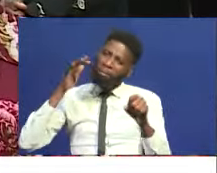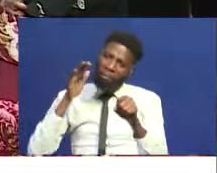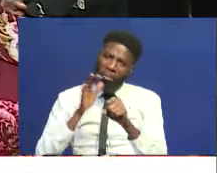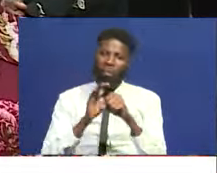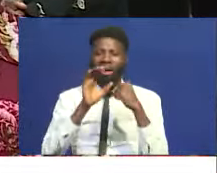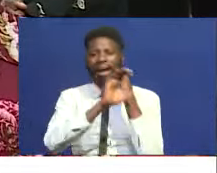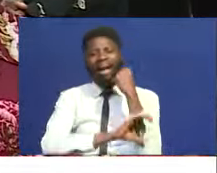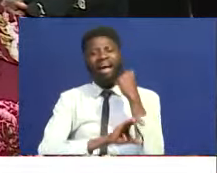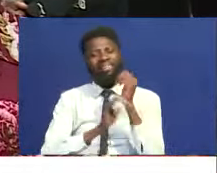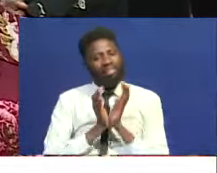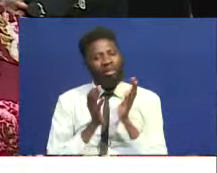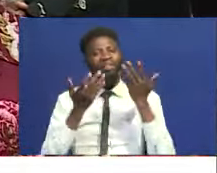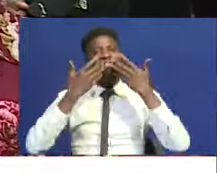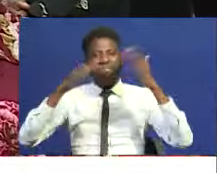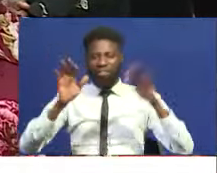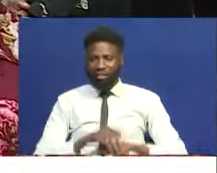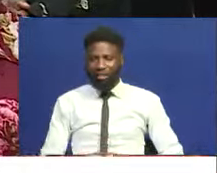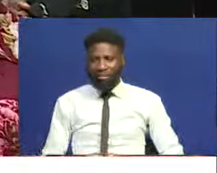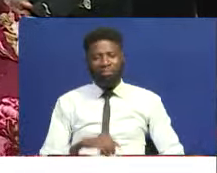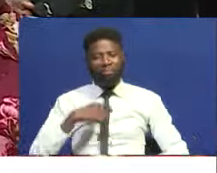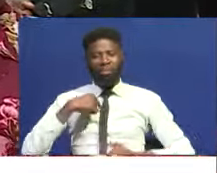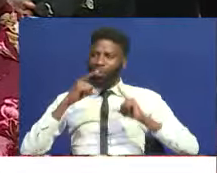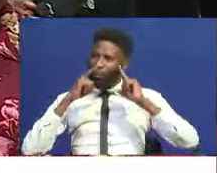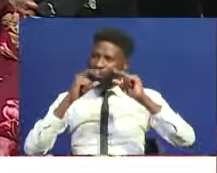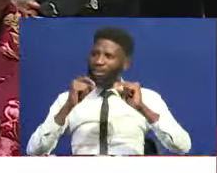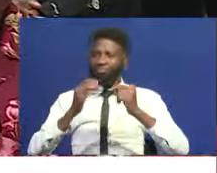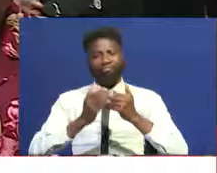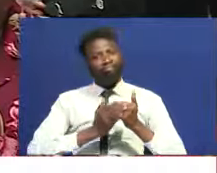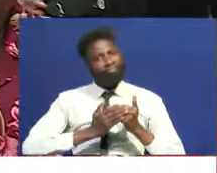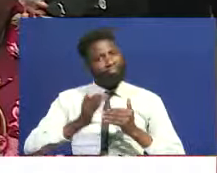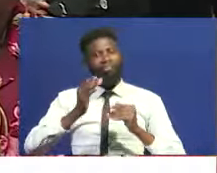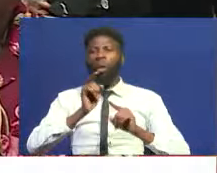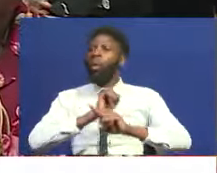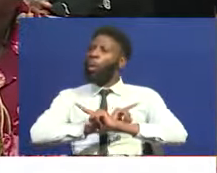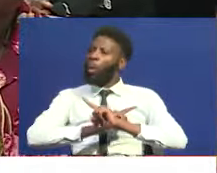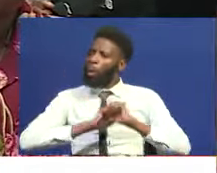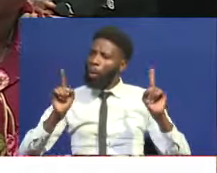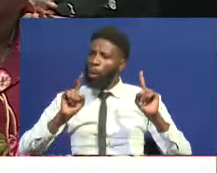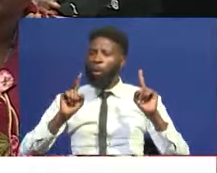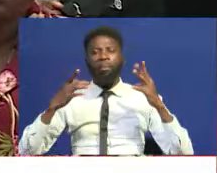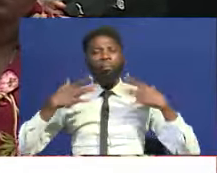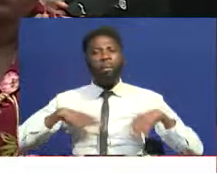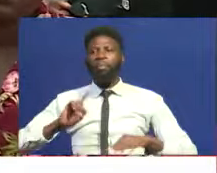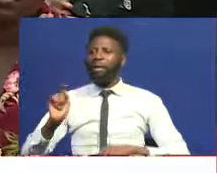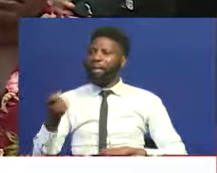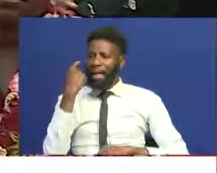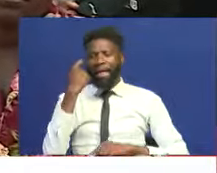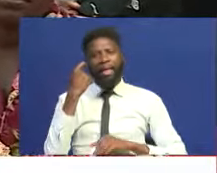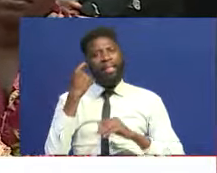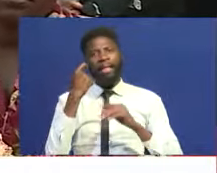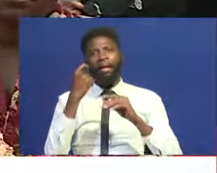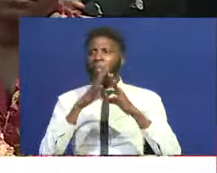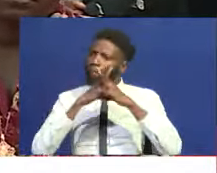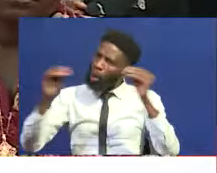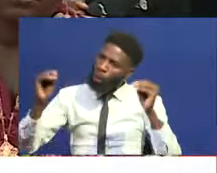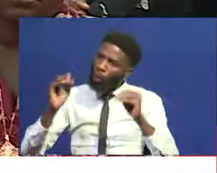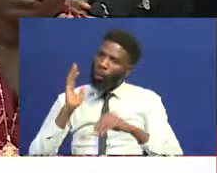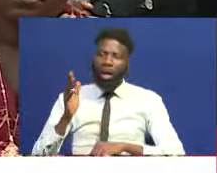that there will be no disappearance of Kenyans. I gave that